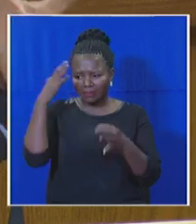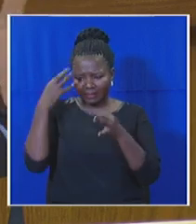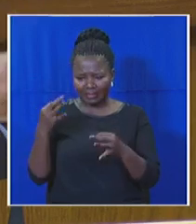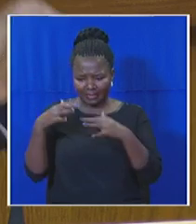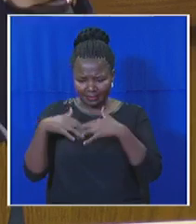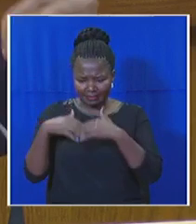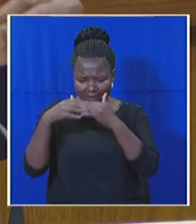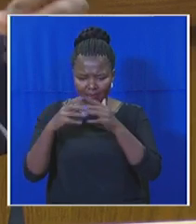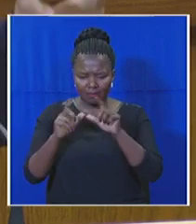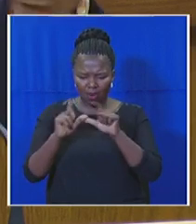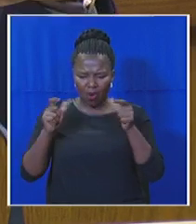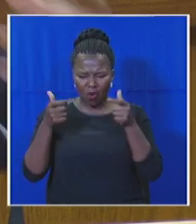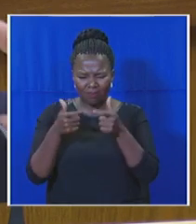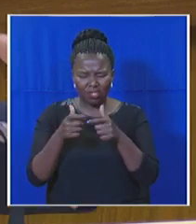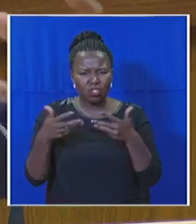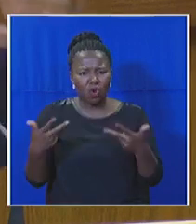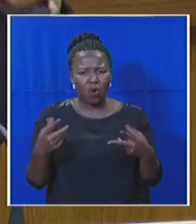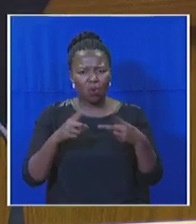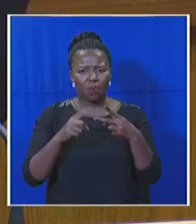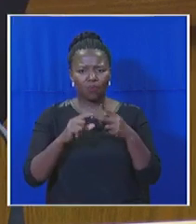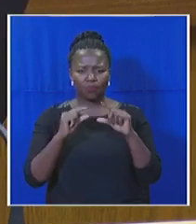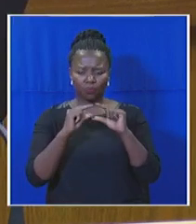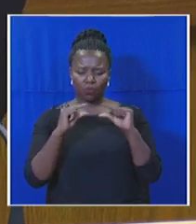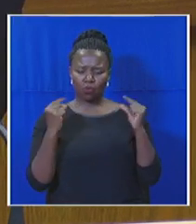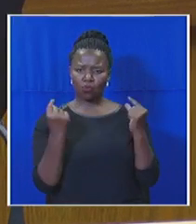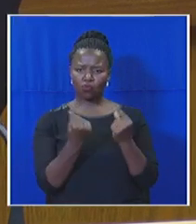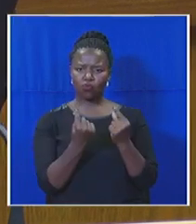a commission or a grouping to